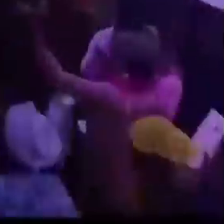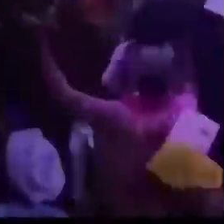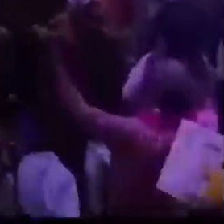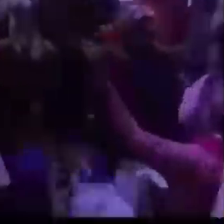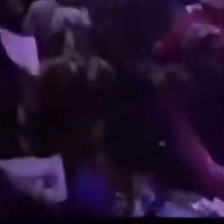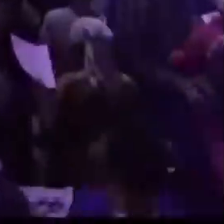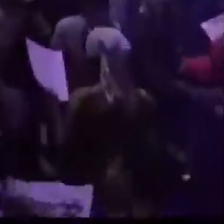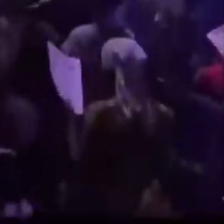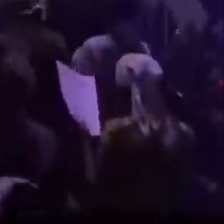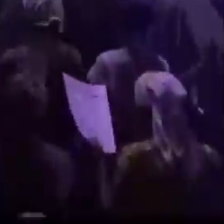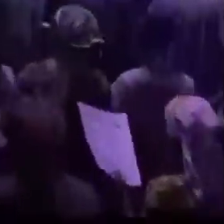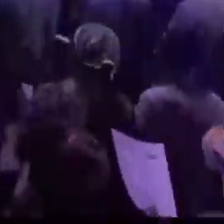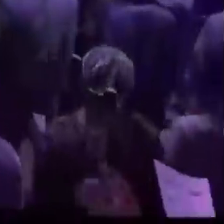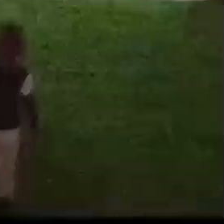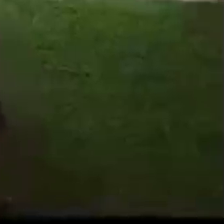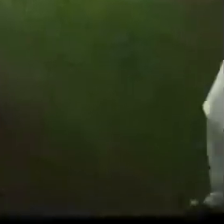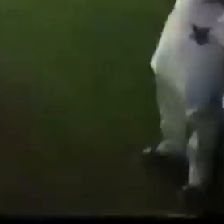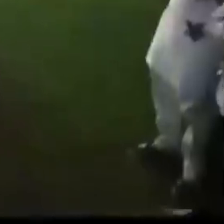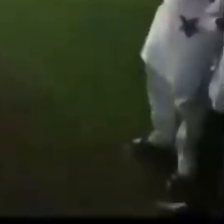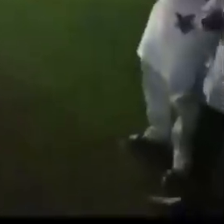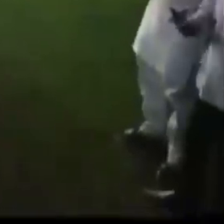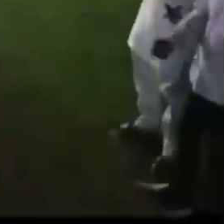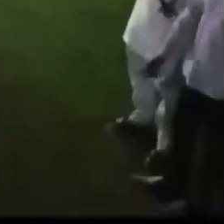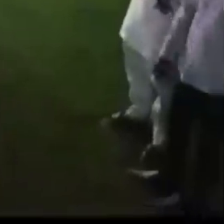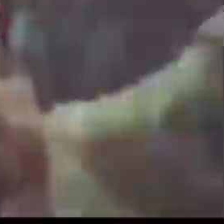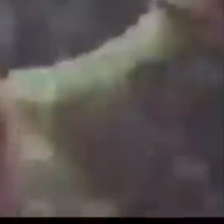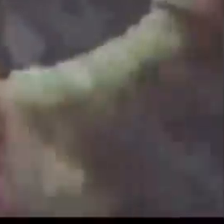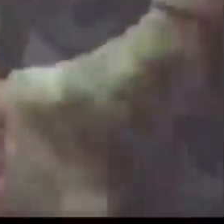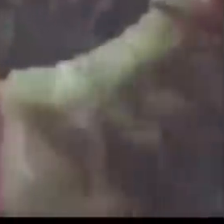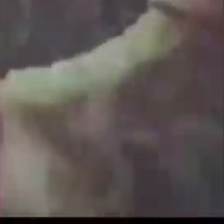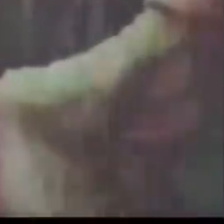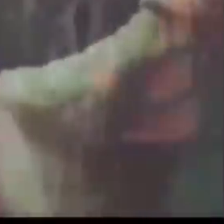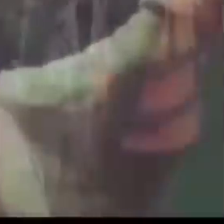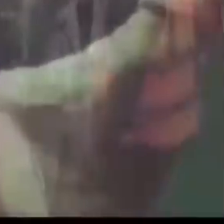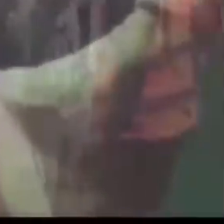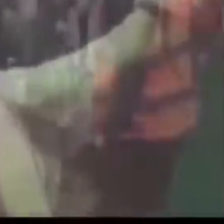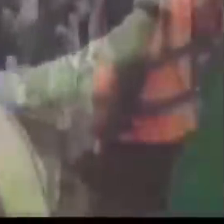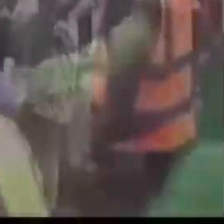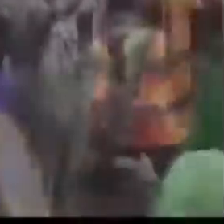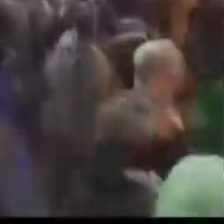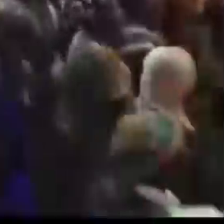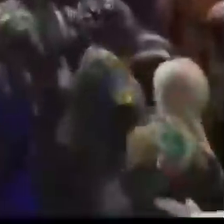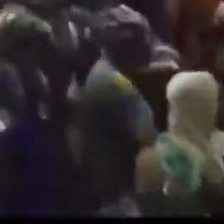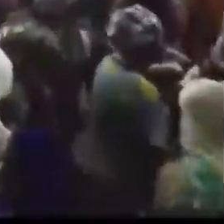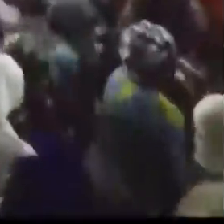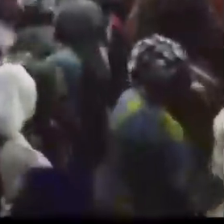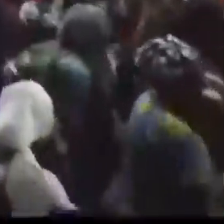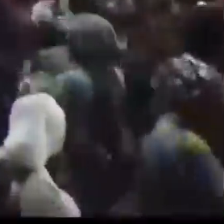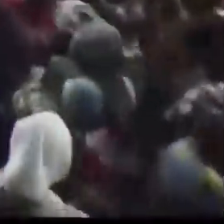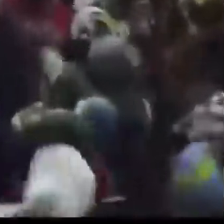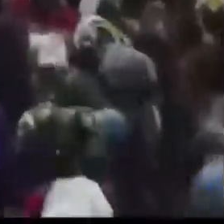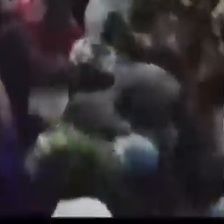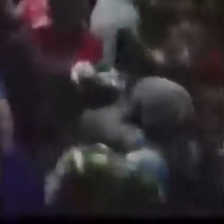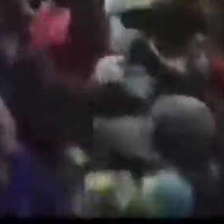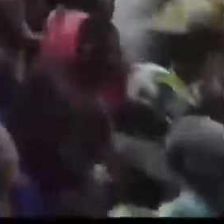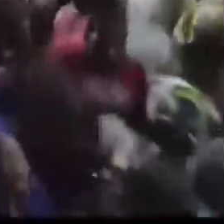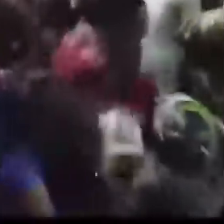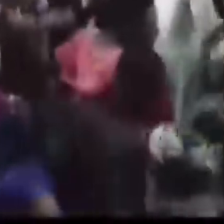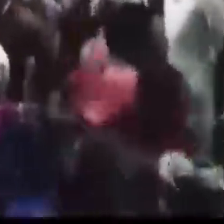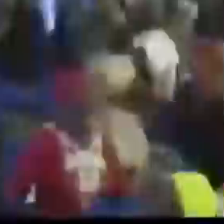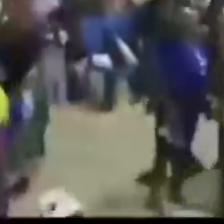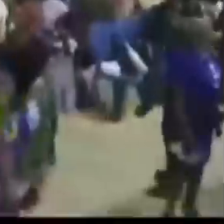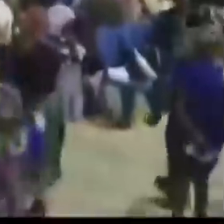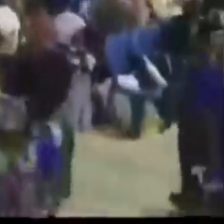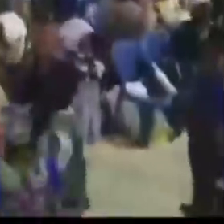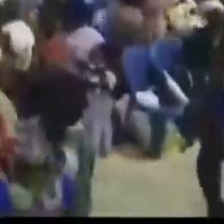marathon prayer. Ṣiṣẹ́ Ọlọ́run alaye, Bàbá Ṣebíọba dé, bí soje alagbara, ẹtuya ya ma